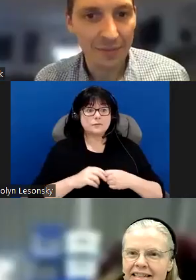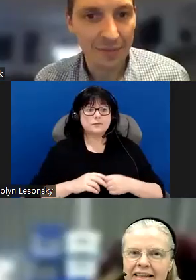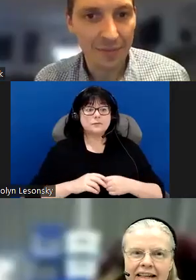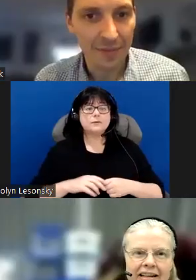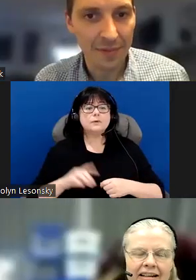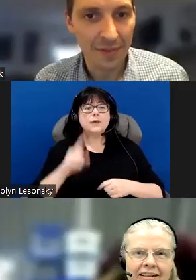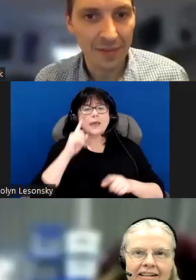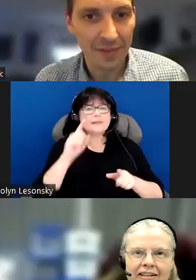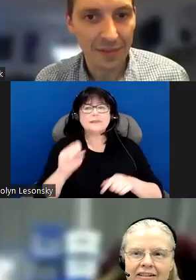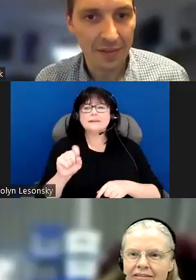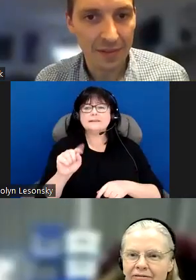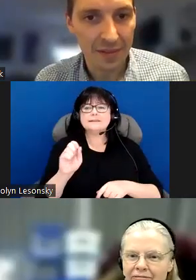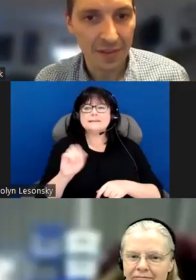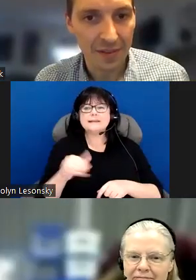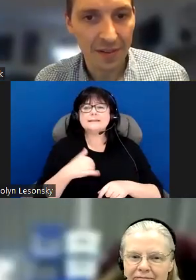Stacy has a link.